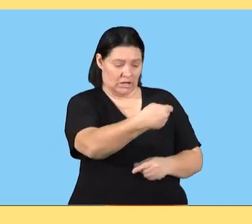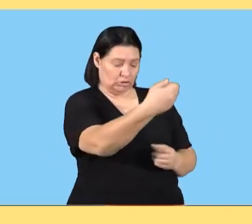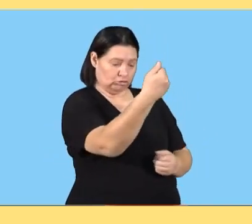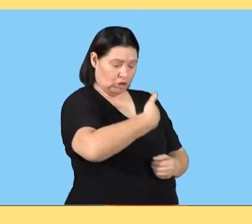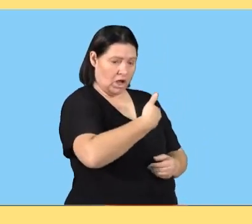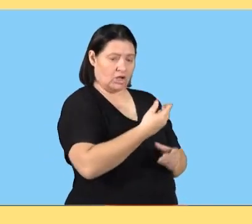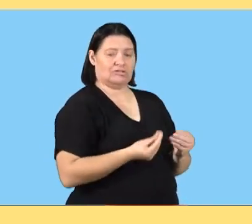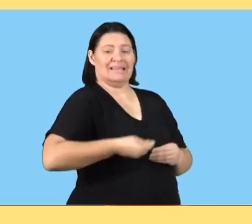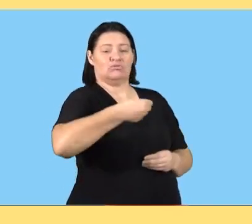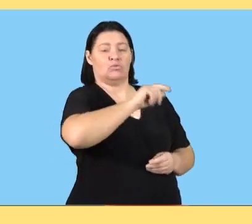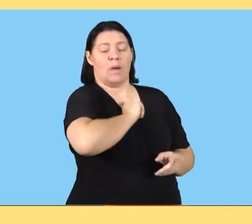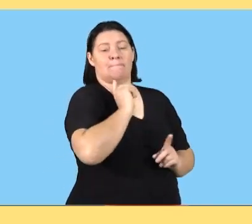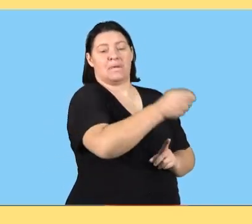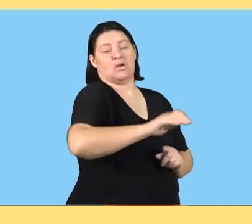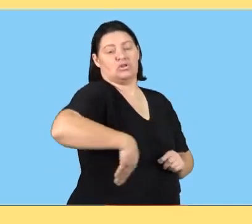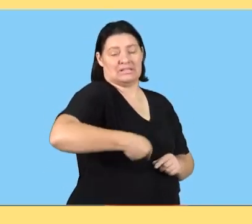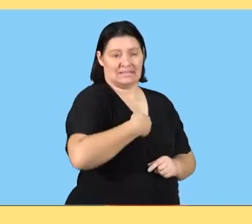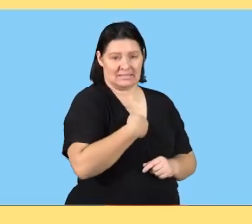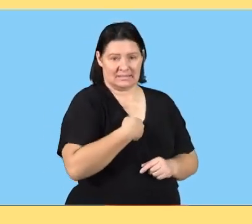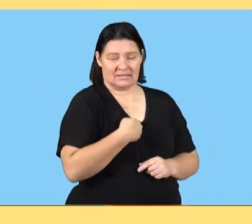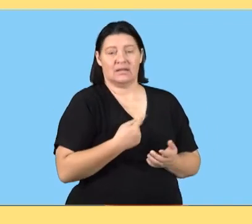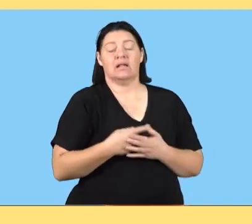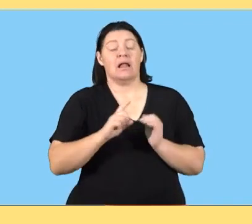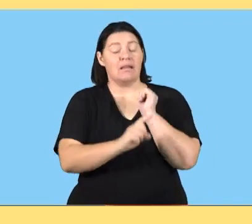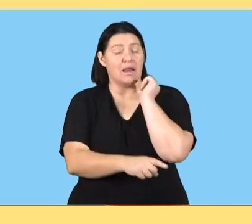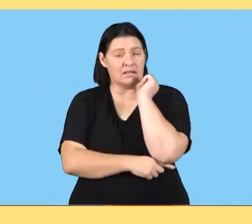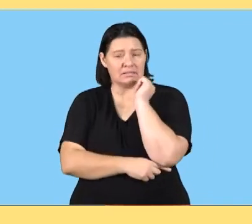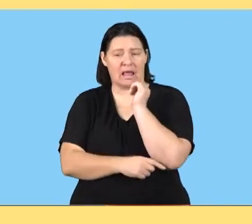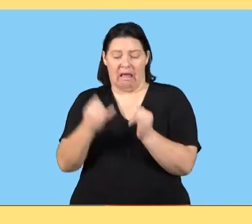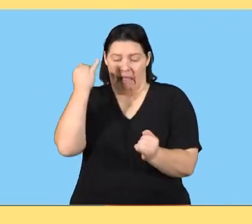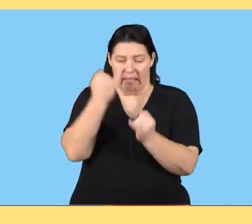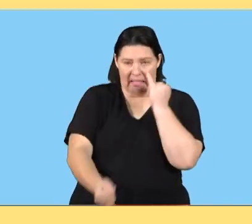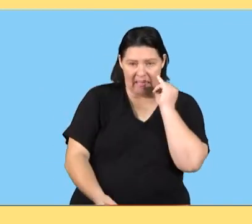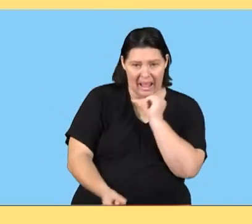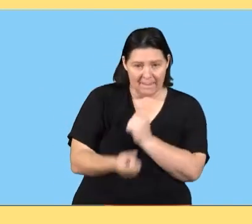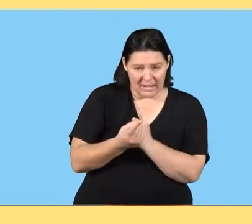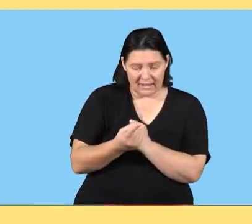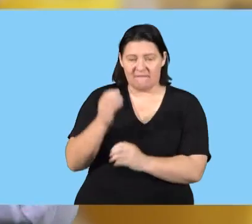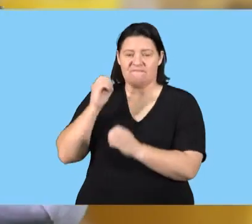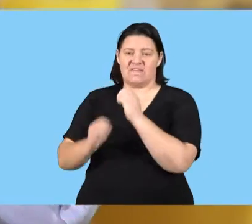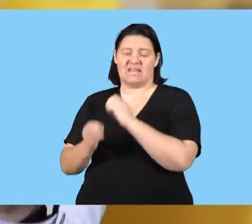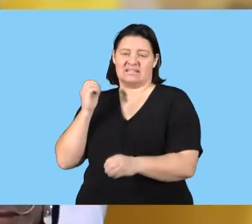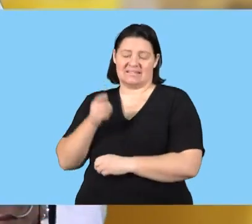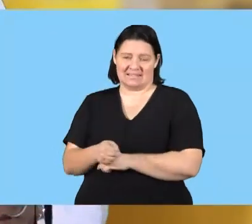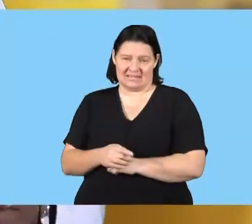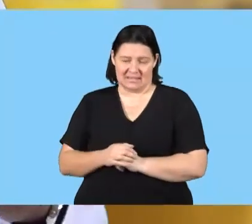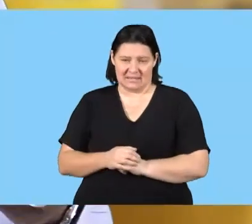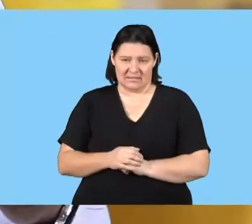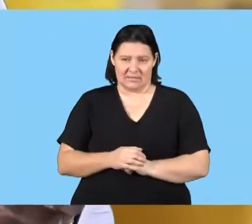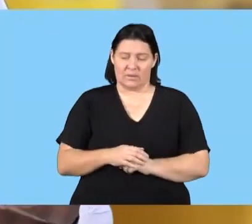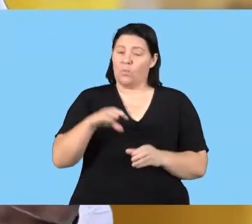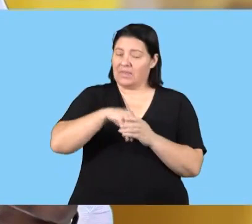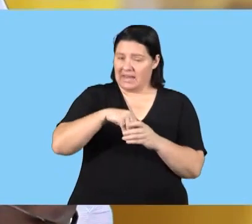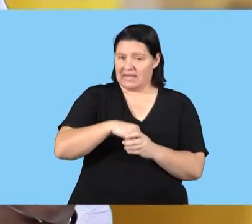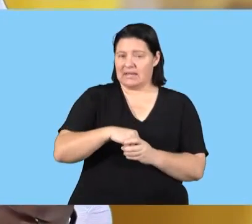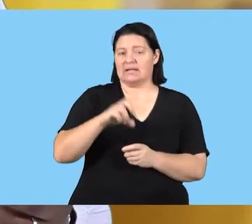creditors. And then lastly, it is to correct errors. When errors are made, we correct